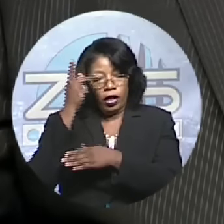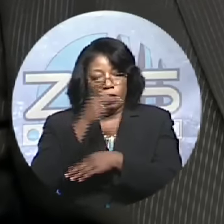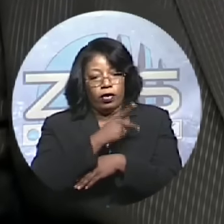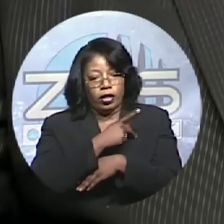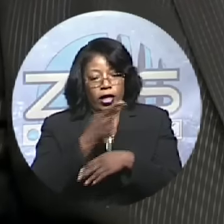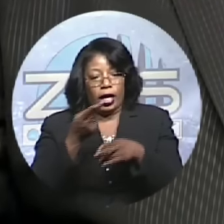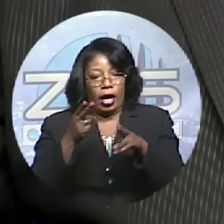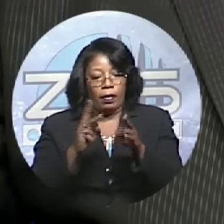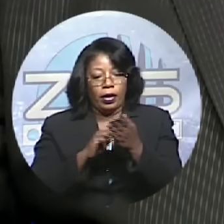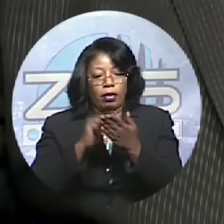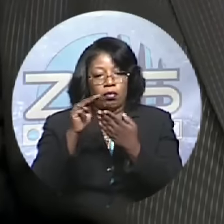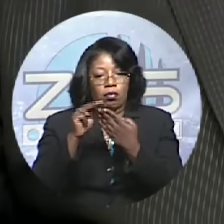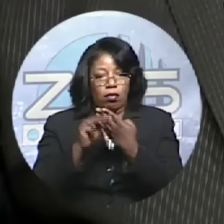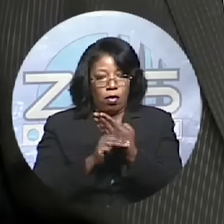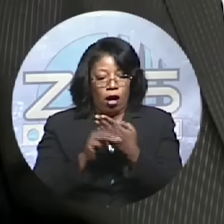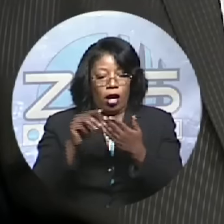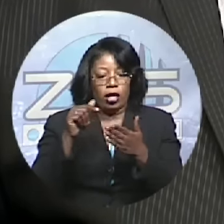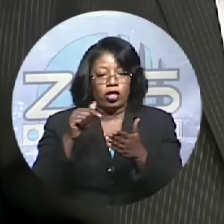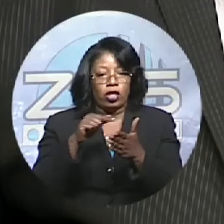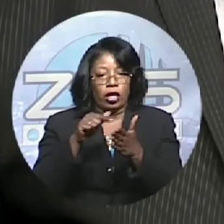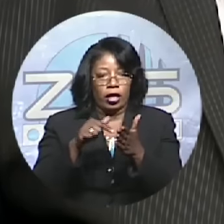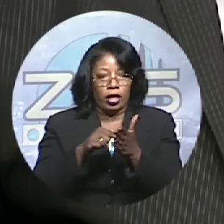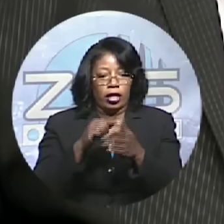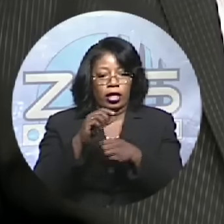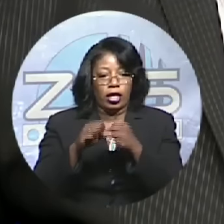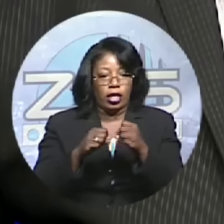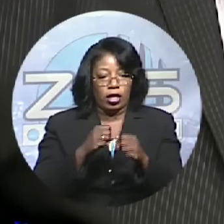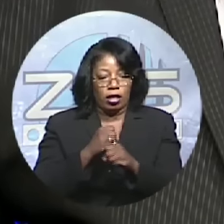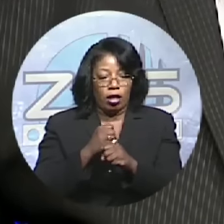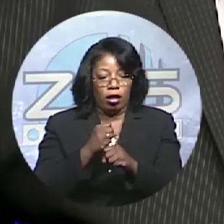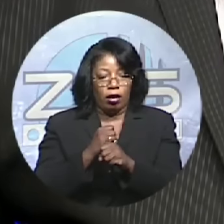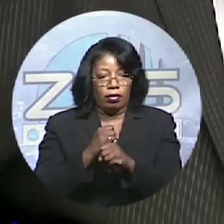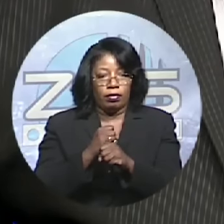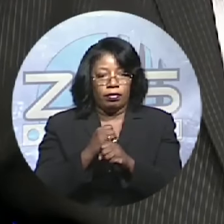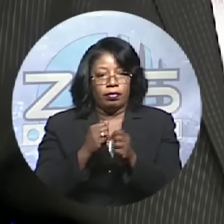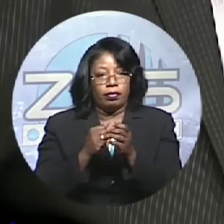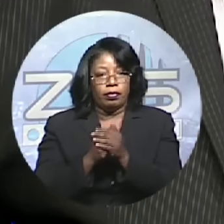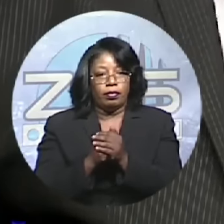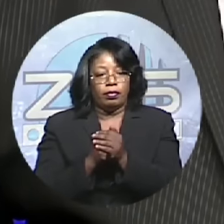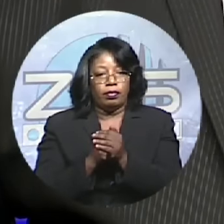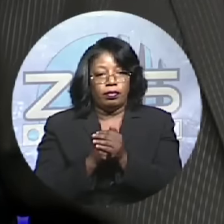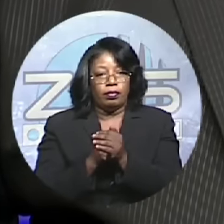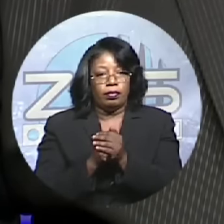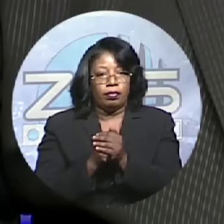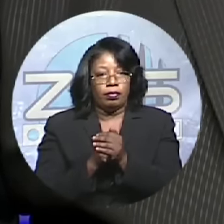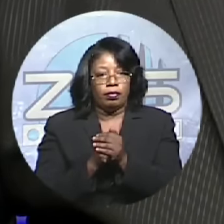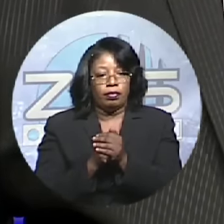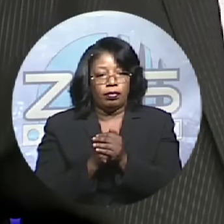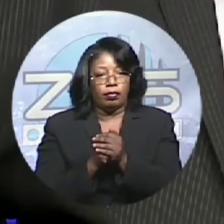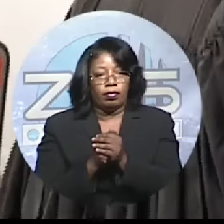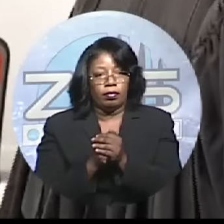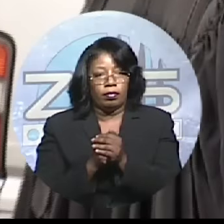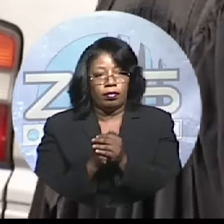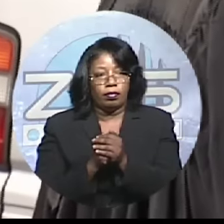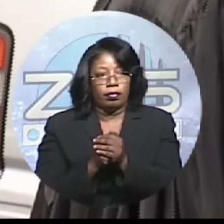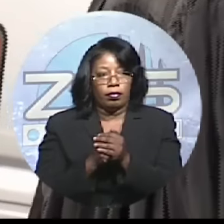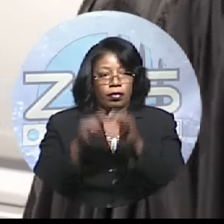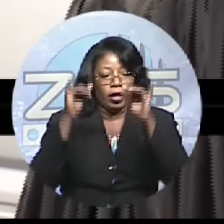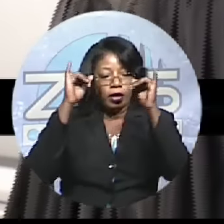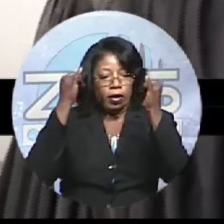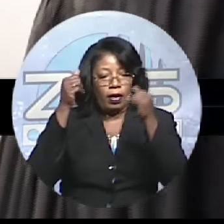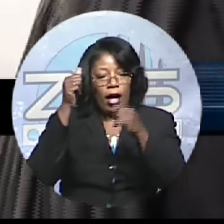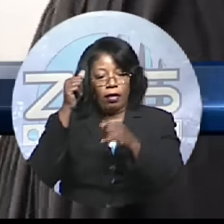March of this year. LaDawn Davis was in court for the proceedings, and she tells us several witnesses took the stand. Inspector Alfred